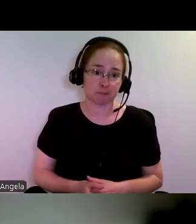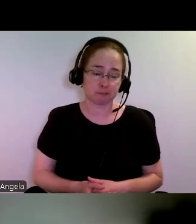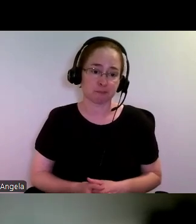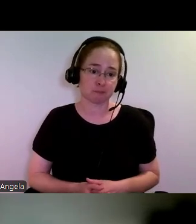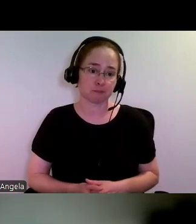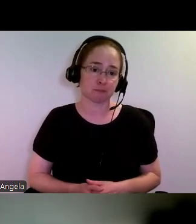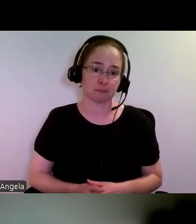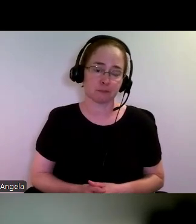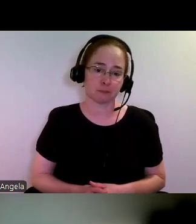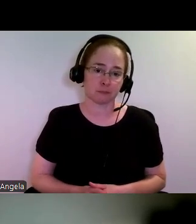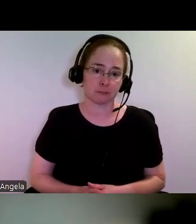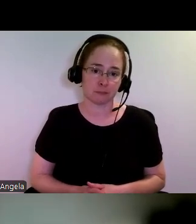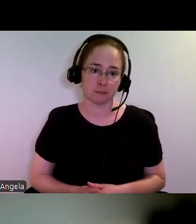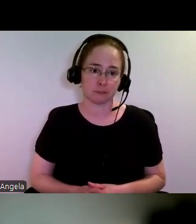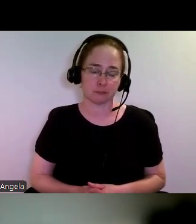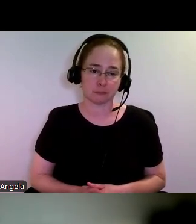please.